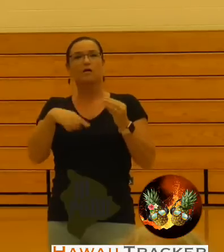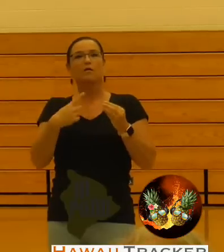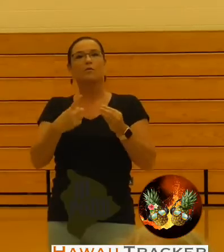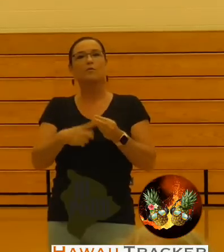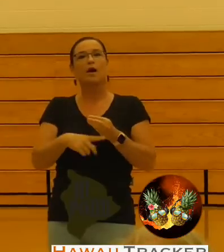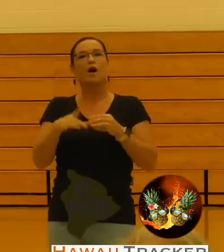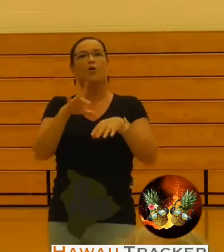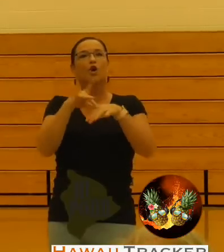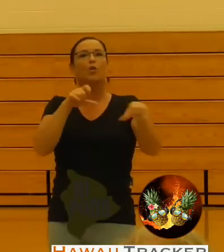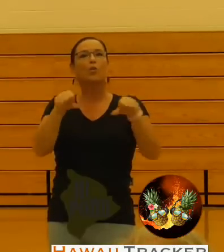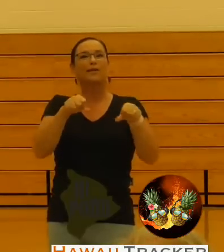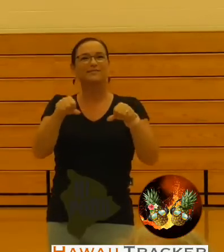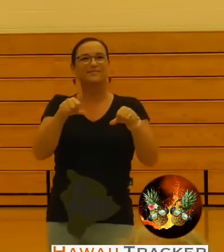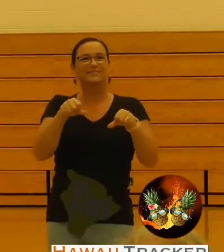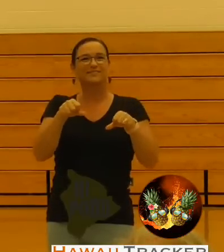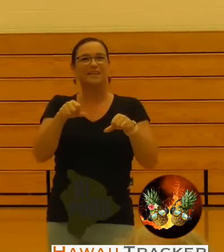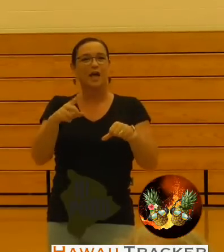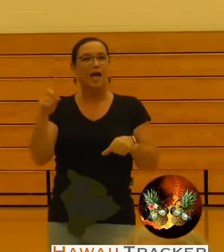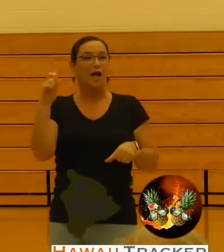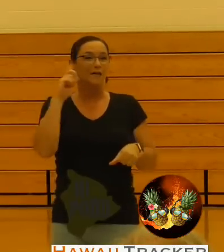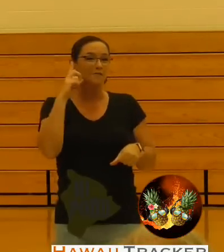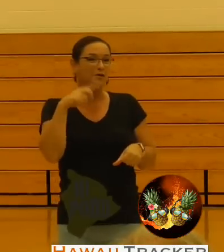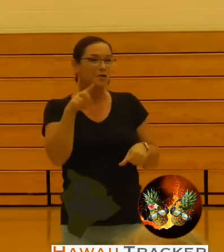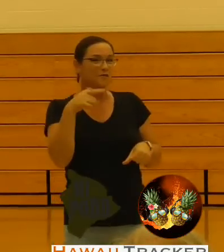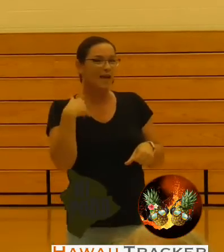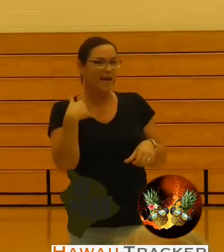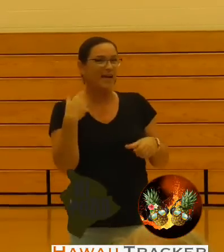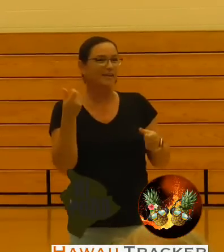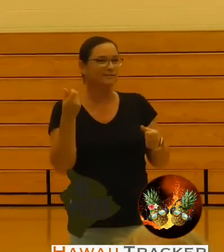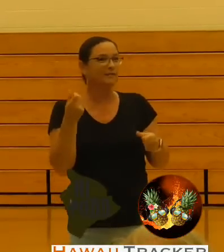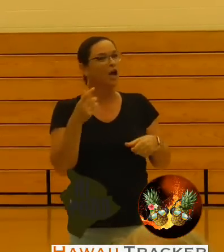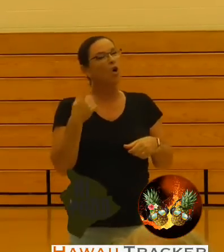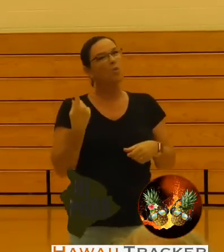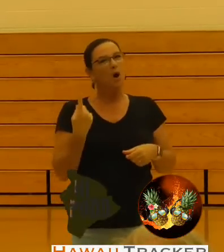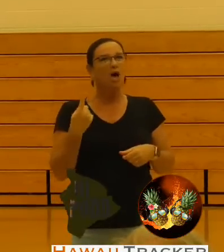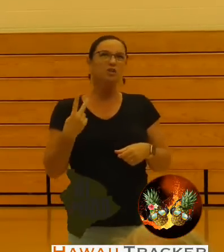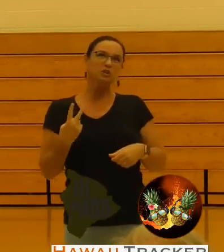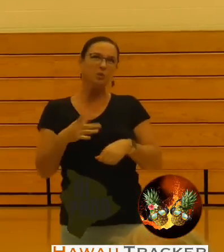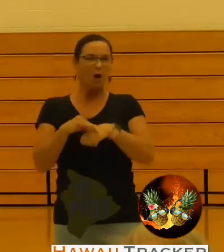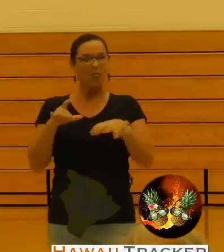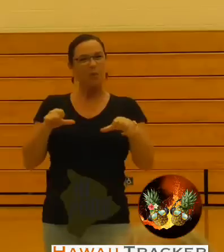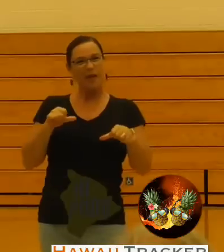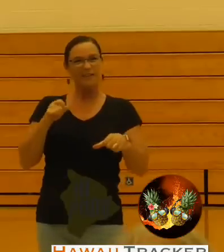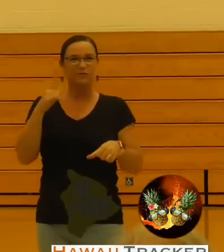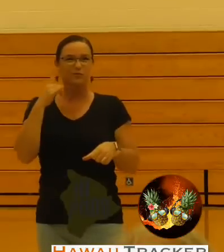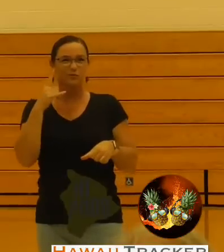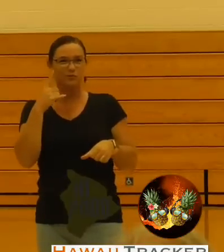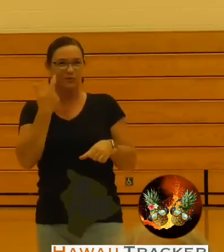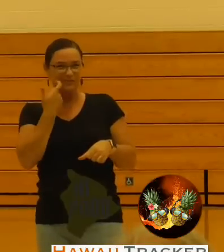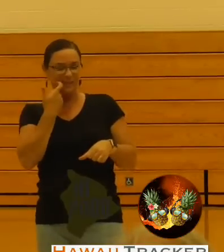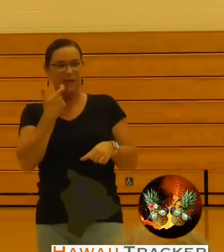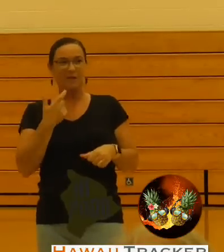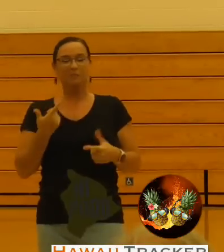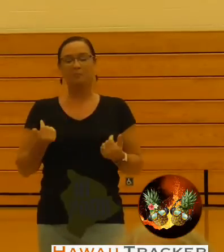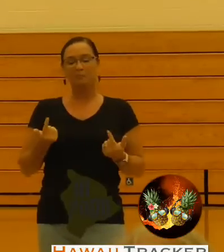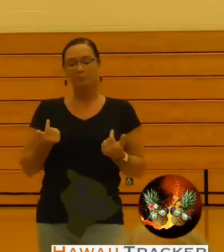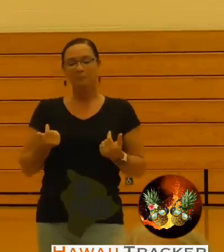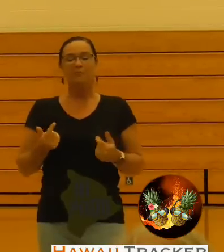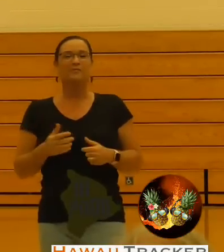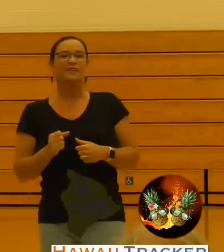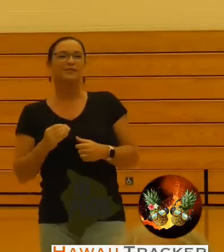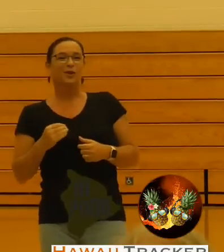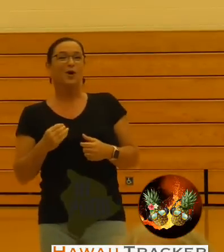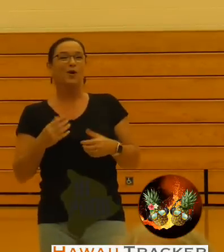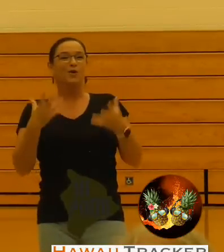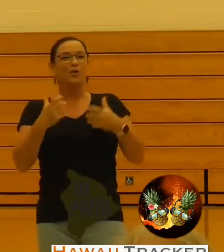on earthquakes, because I hear you guys have had an earthquake or two here recently. And might want to know something about what that